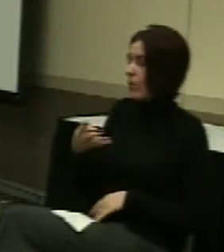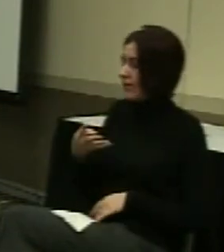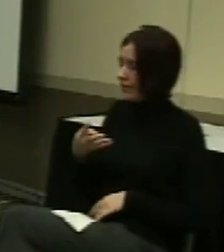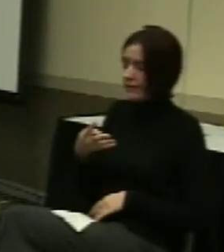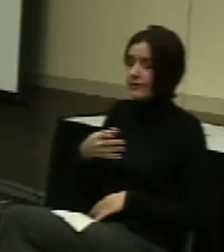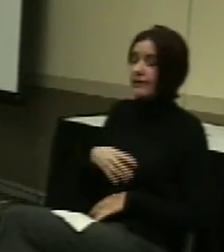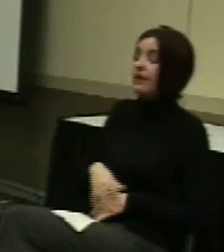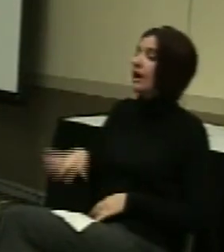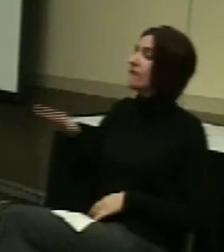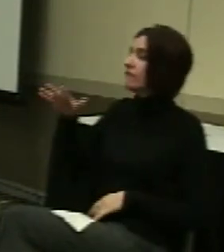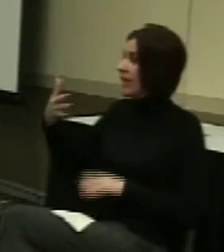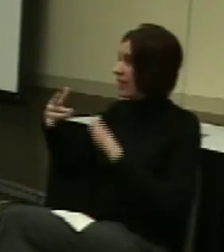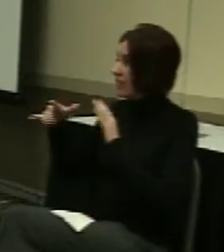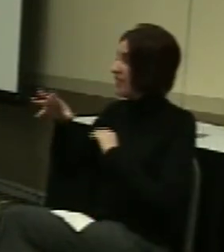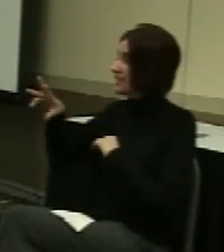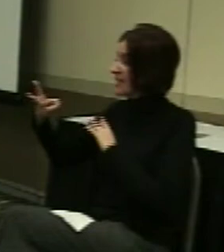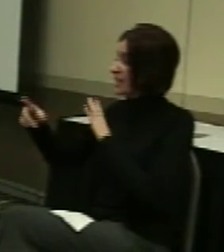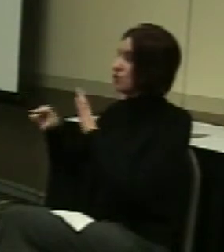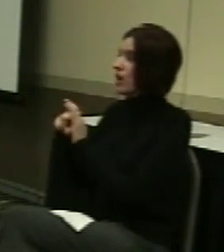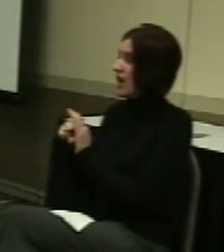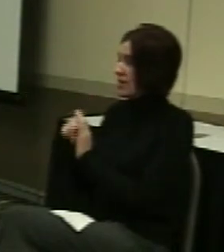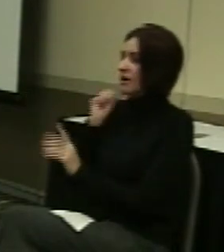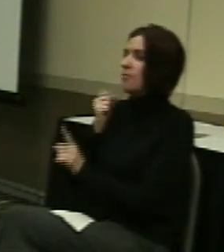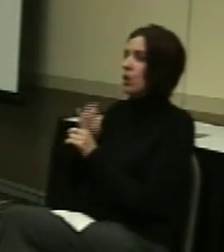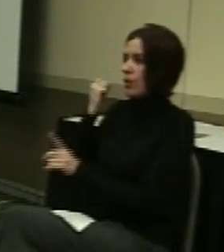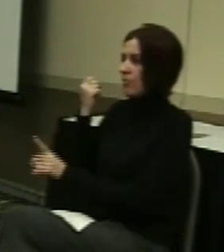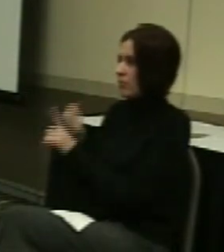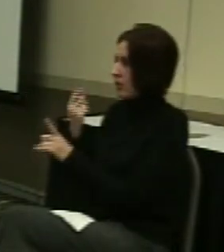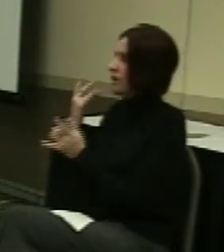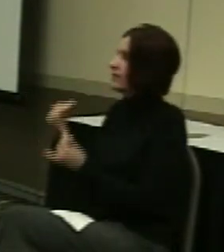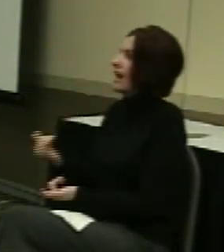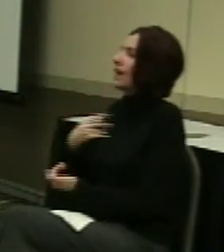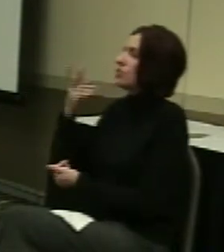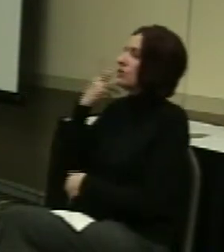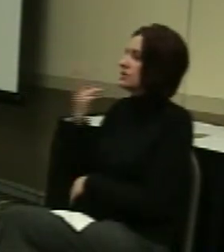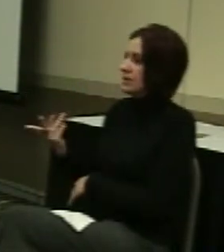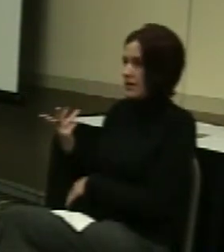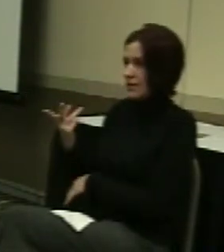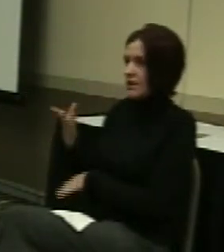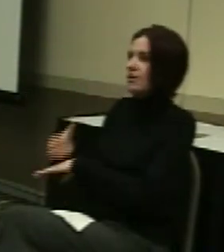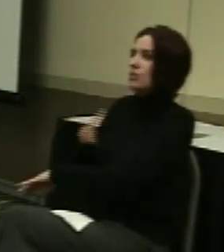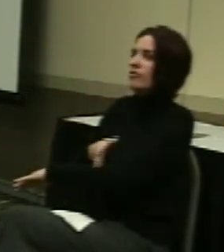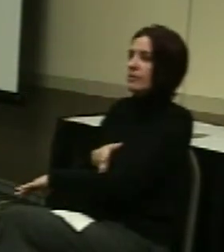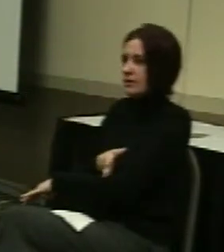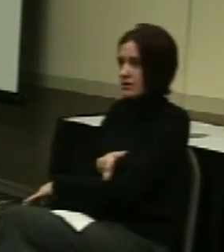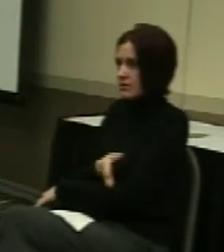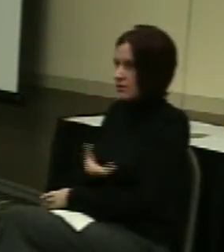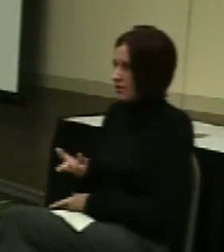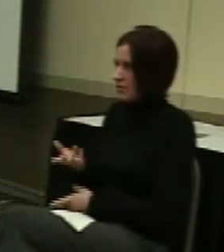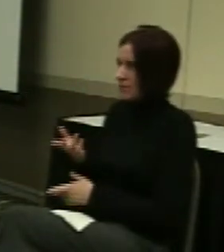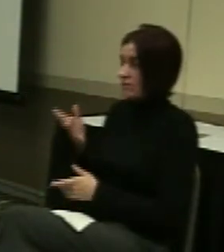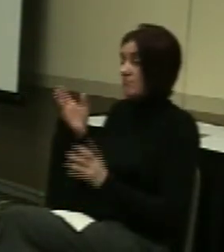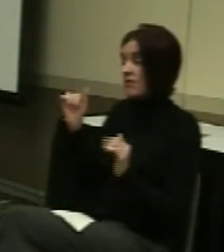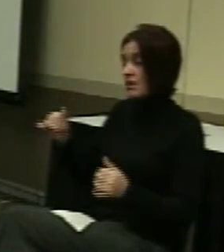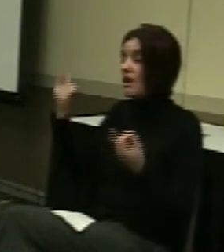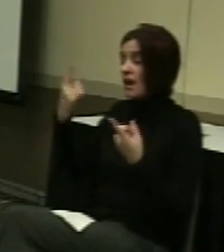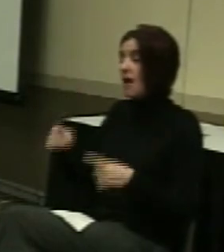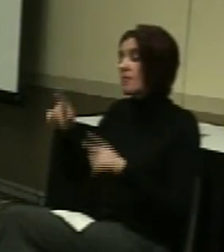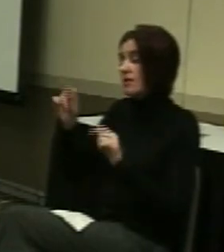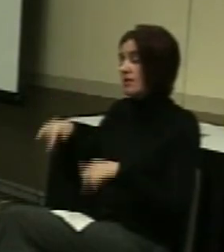finally 5th and 6th we're seeing some kind of brighter situation. That can happen.